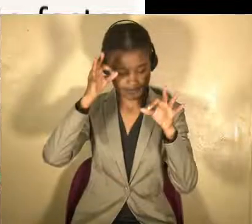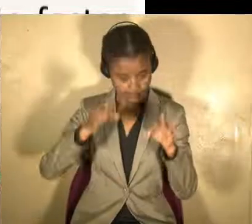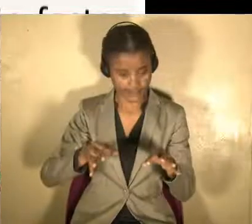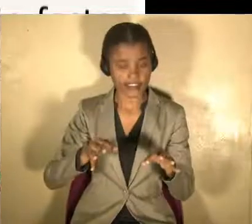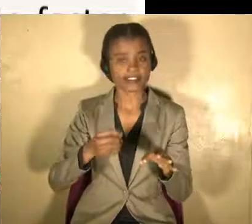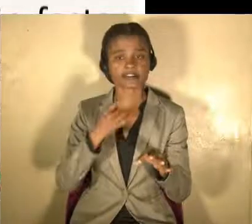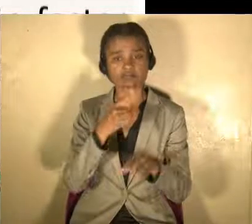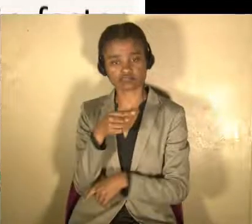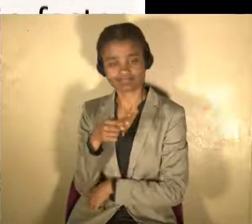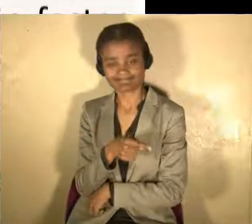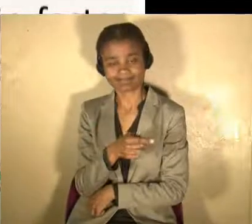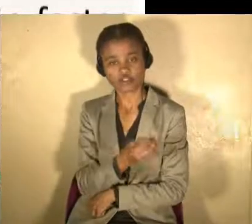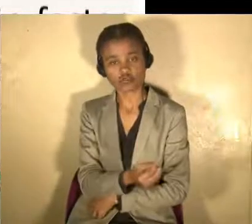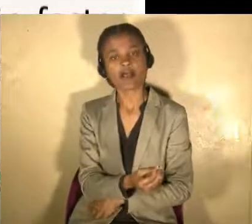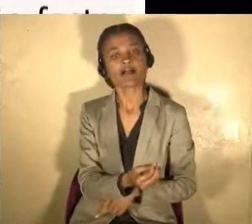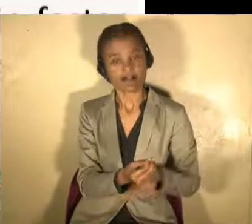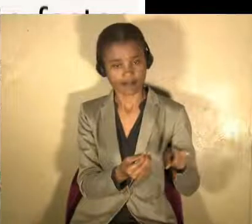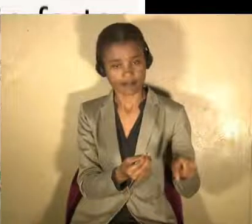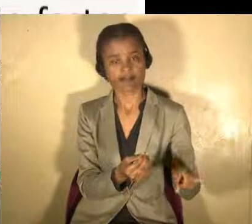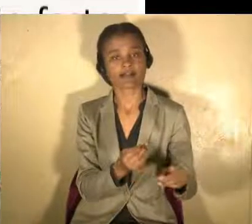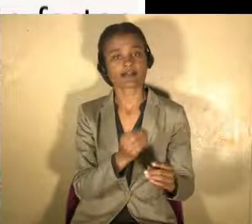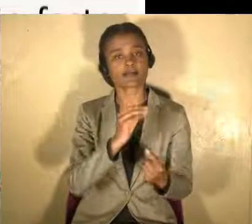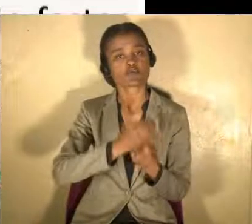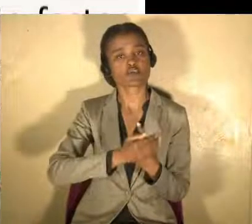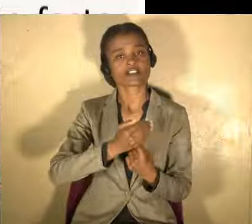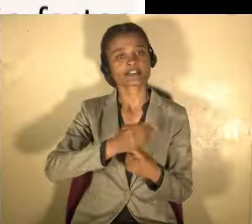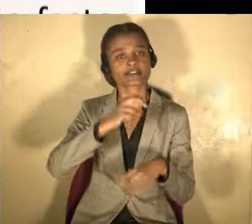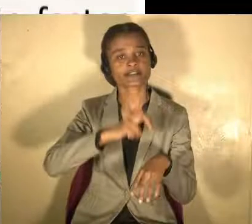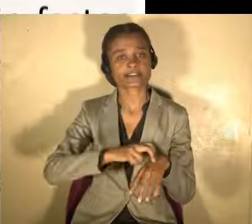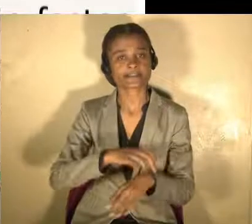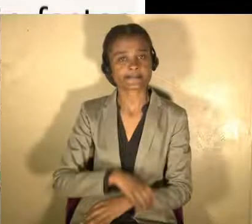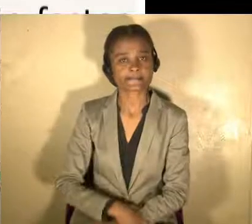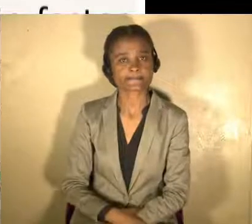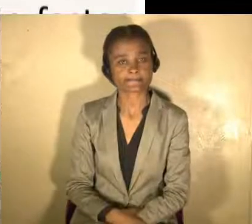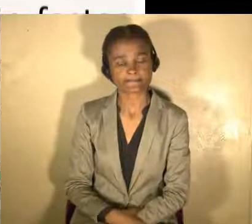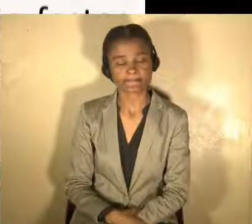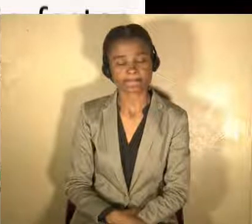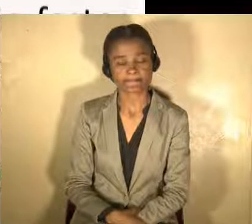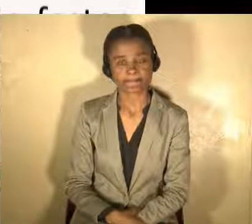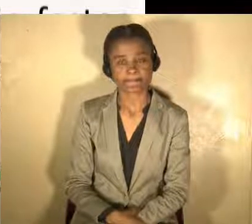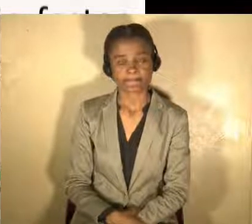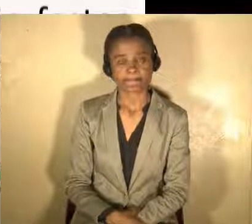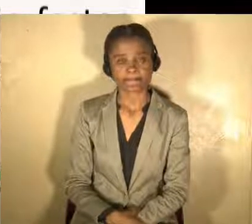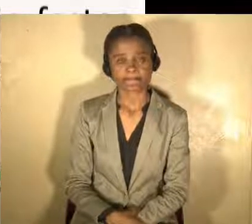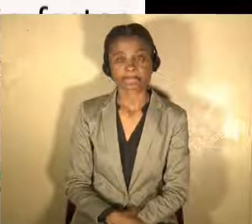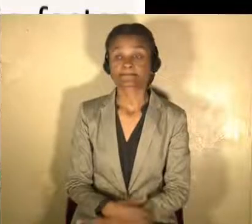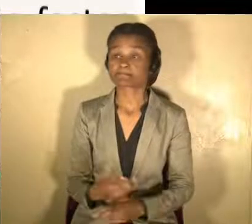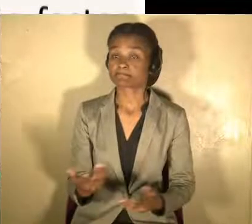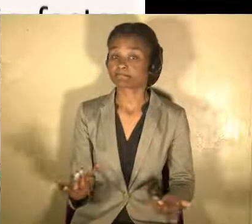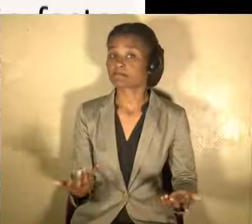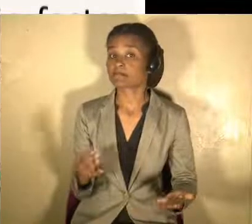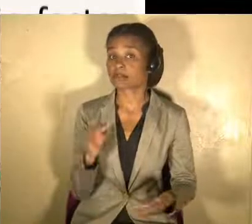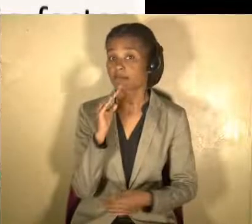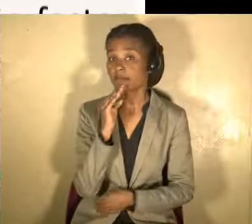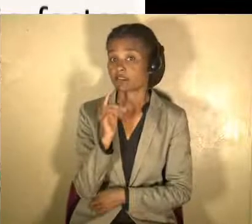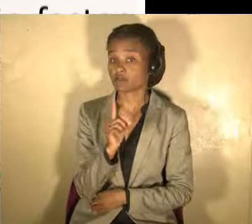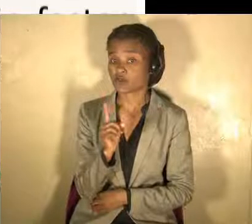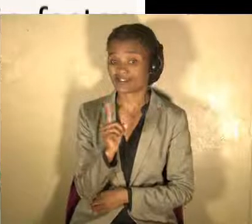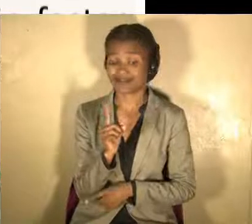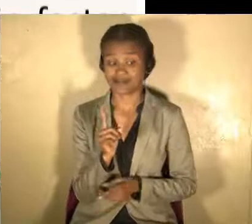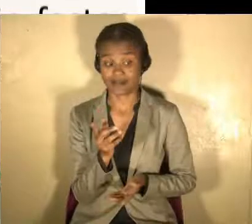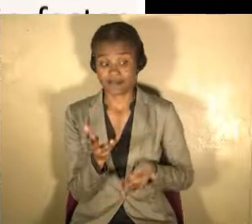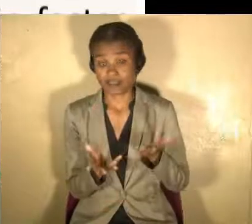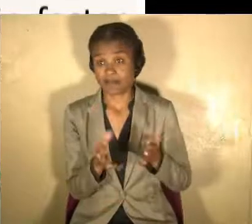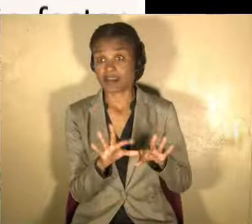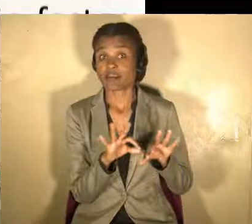in need of care and protection. So this means that if orphaned and abandoned children that may be in the care of